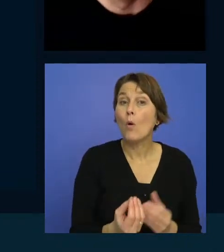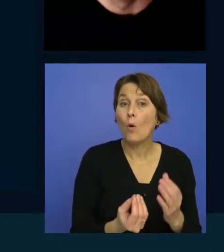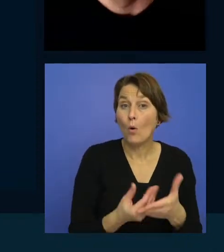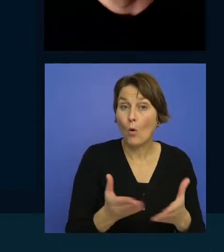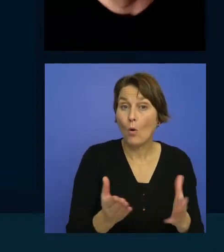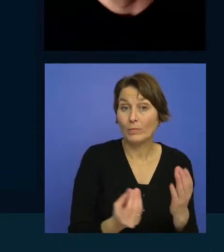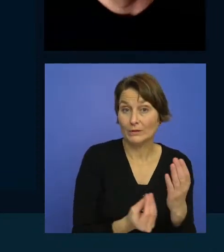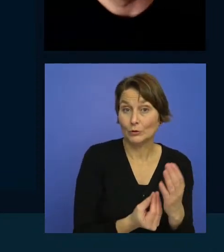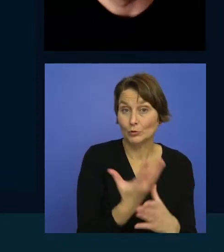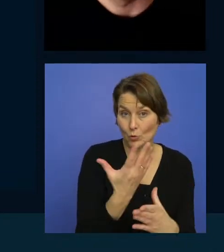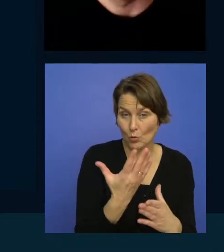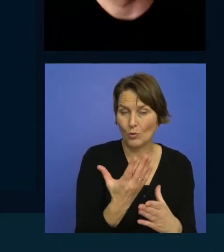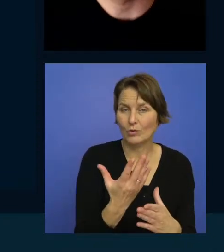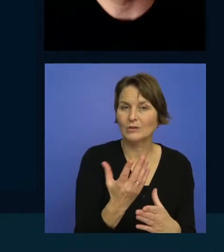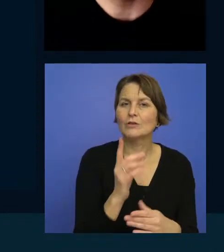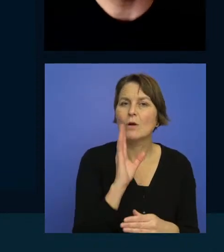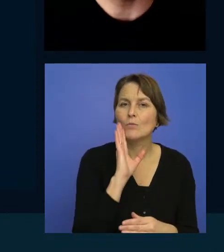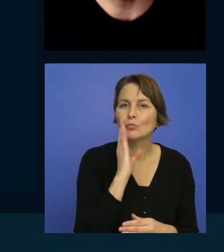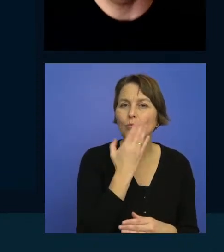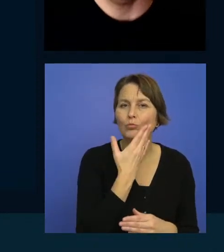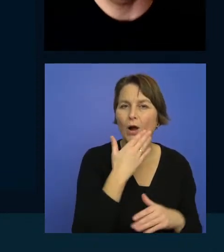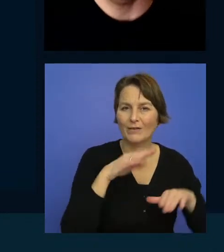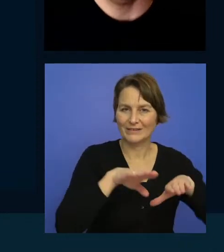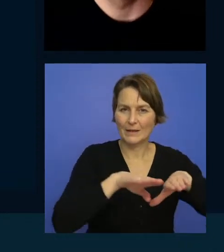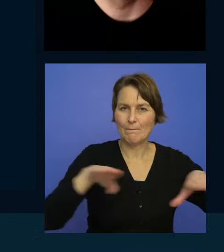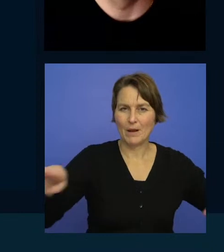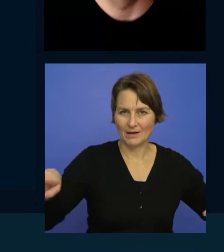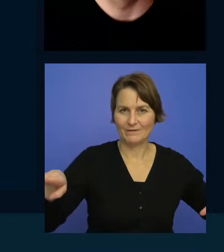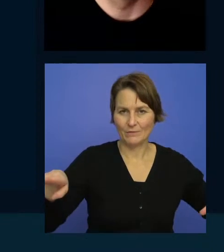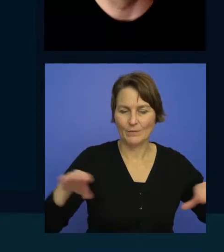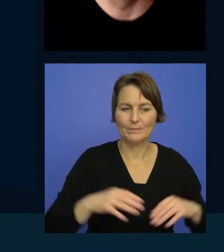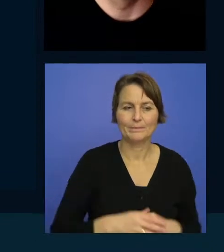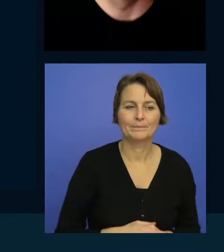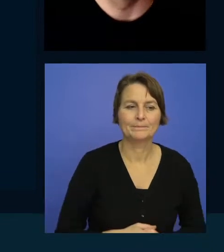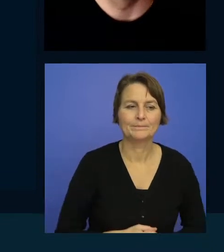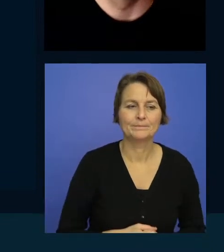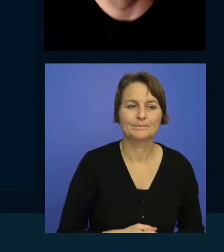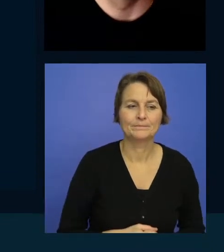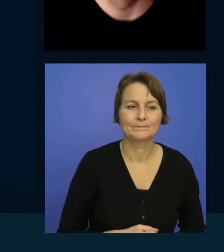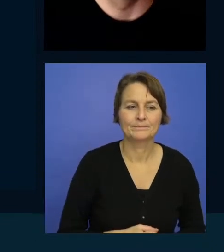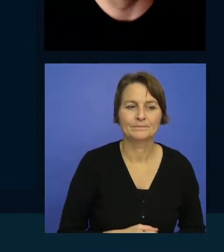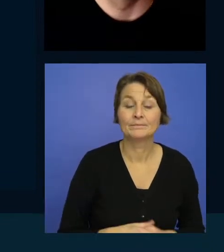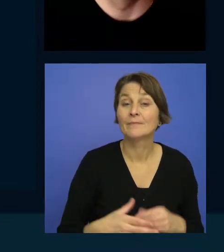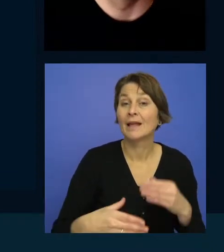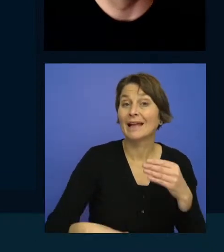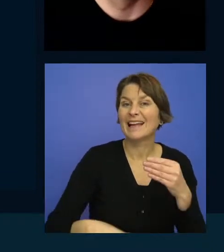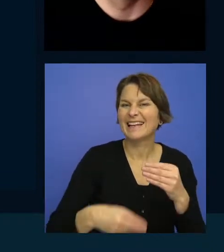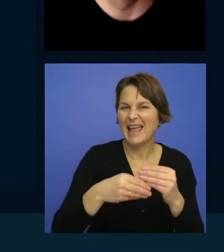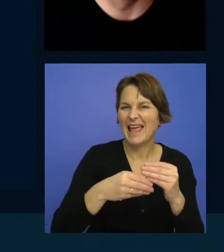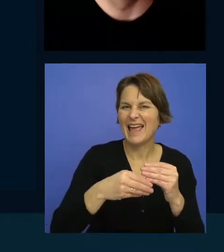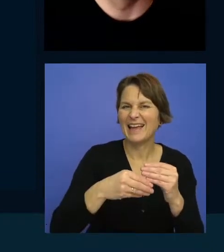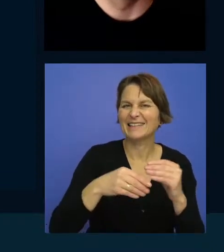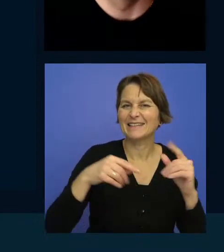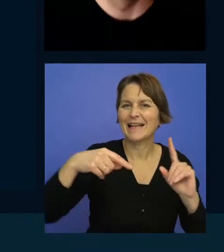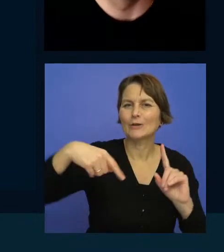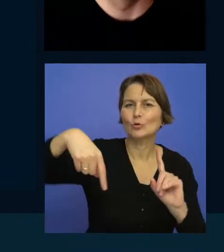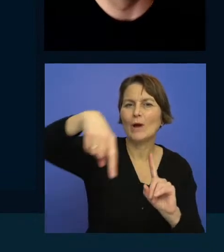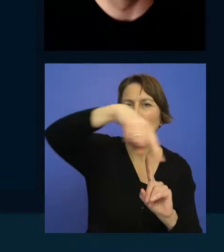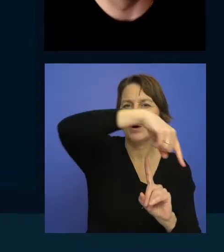platform, and now I'm going to add that statistical noise to the income